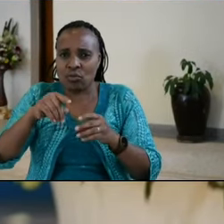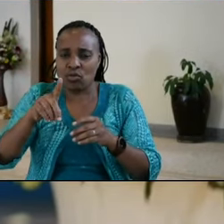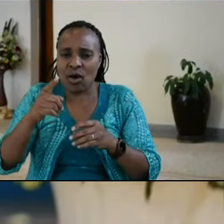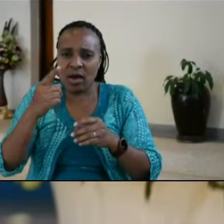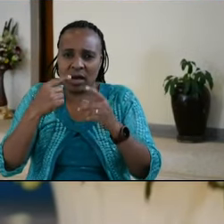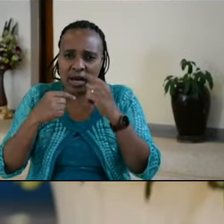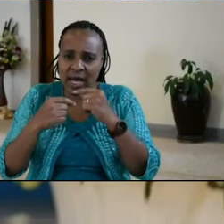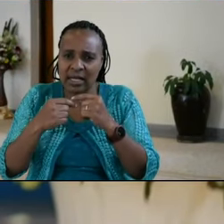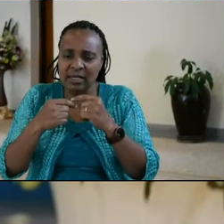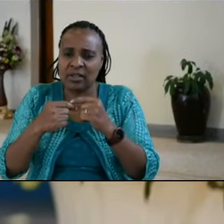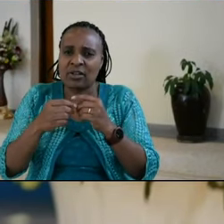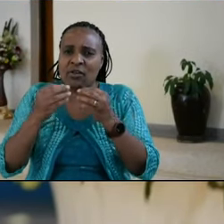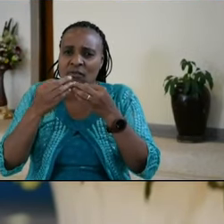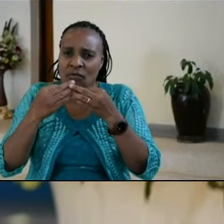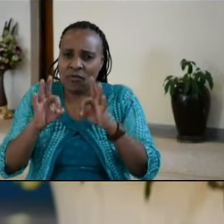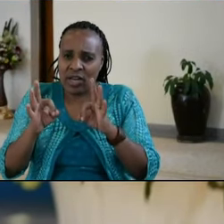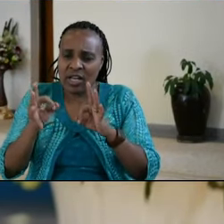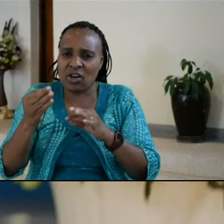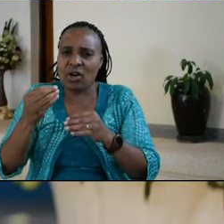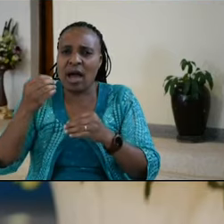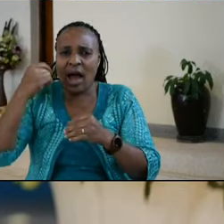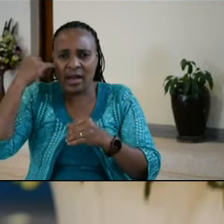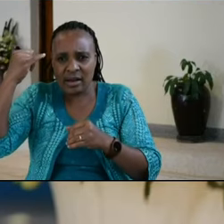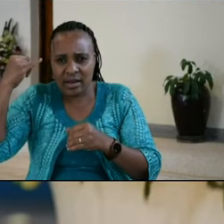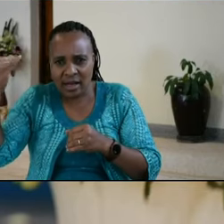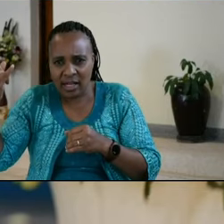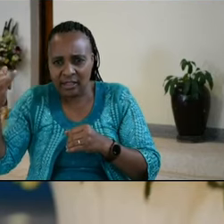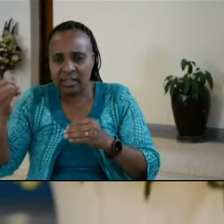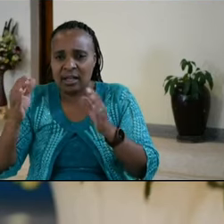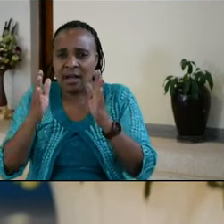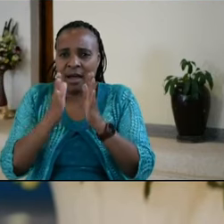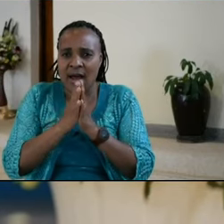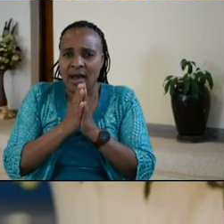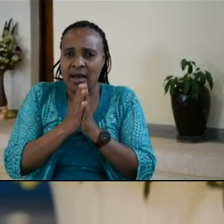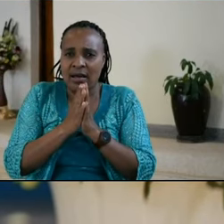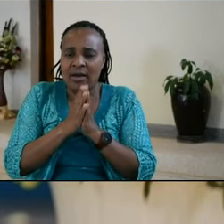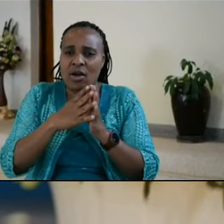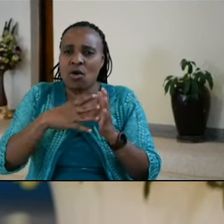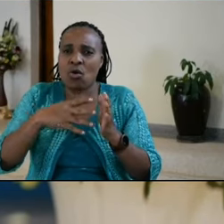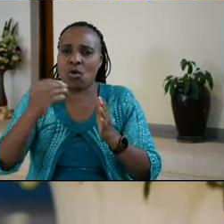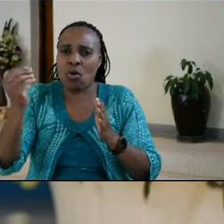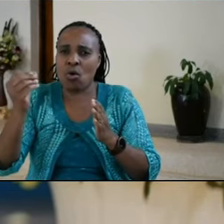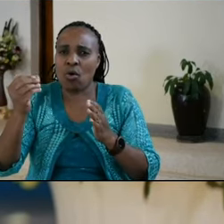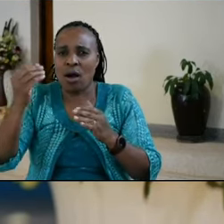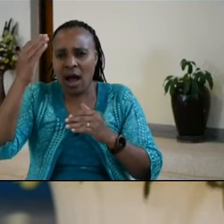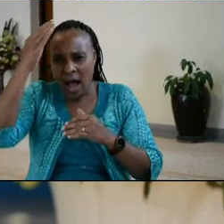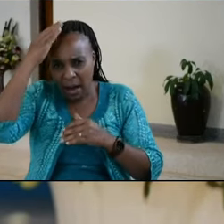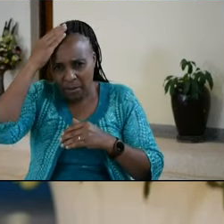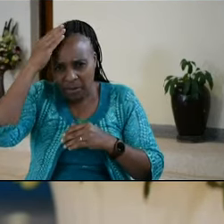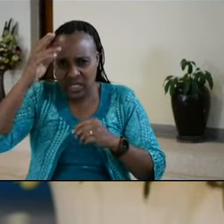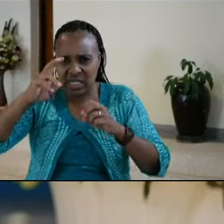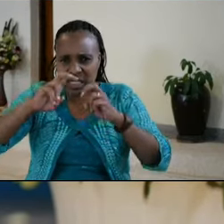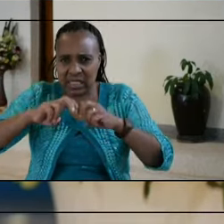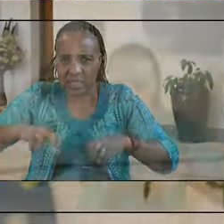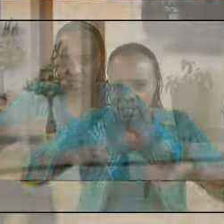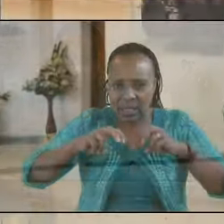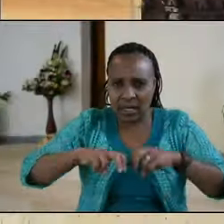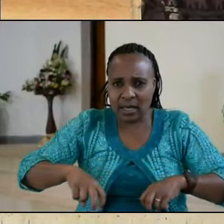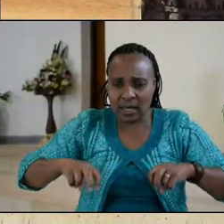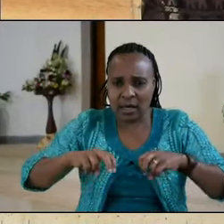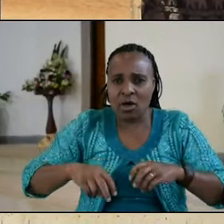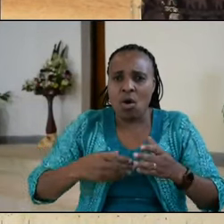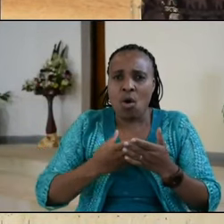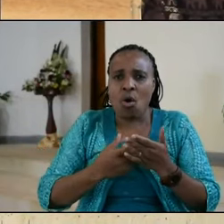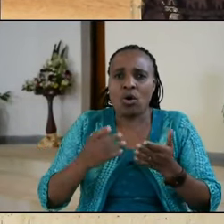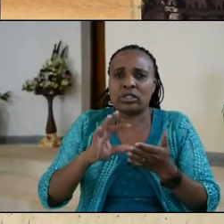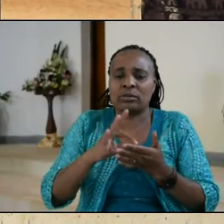your preconceived ideas, and go humbly seeking the Holy